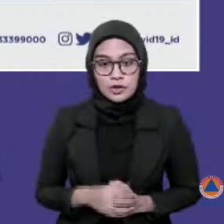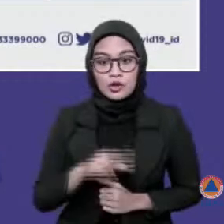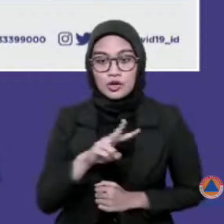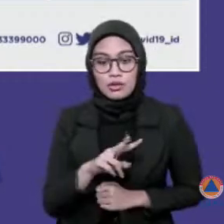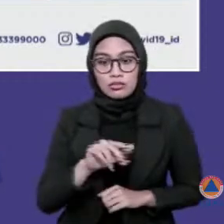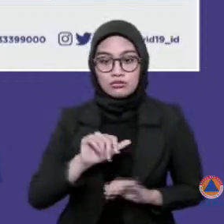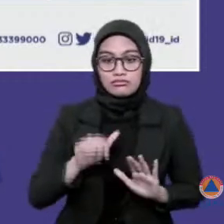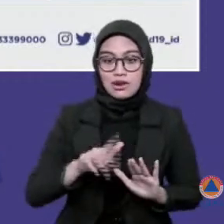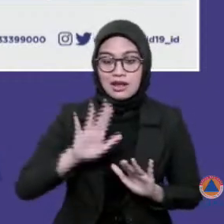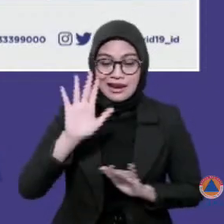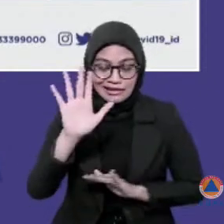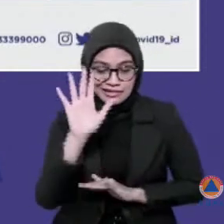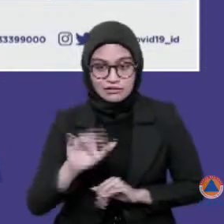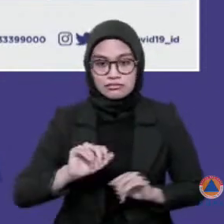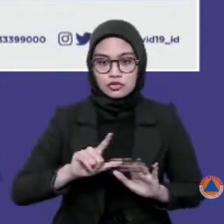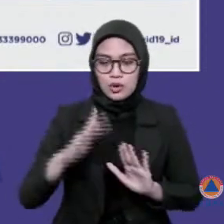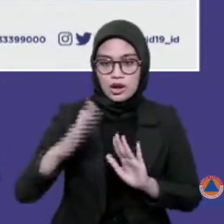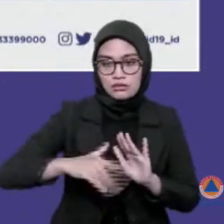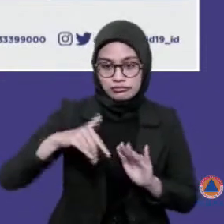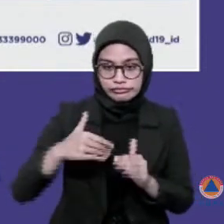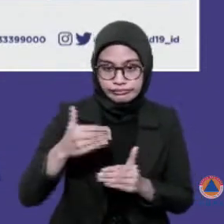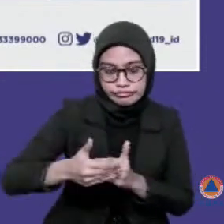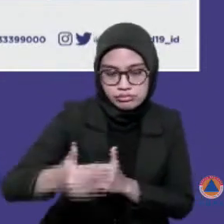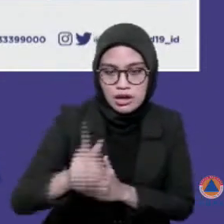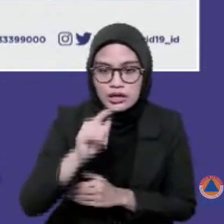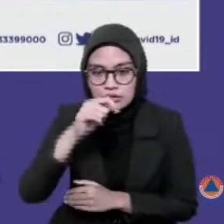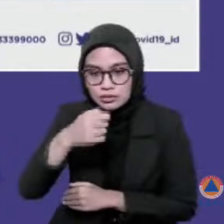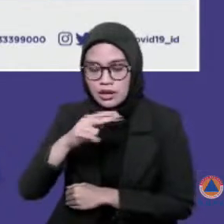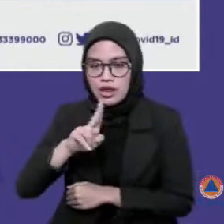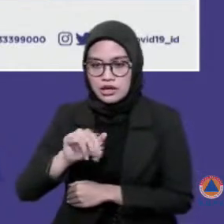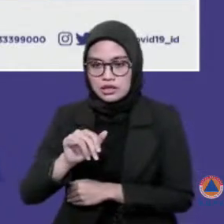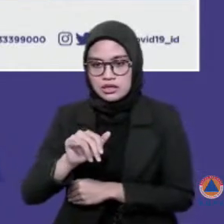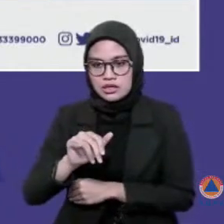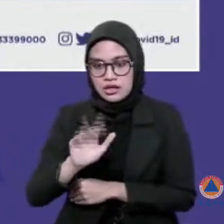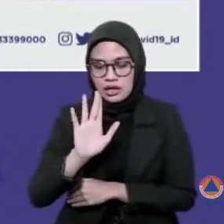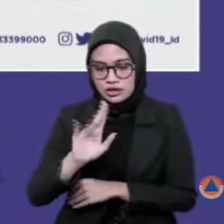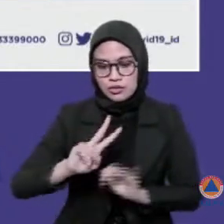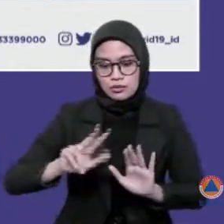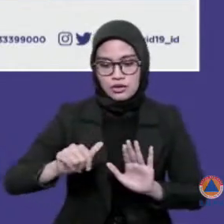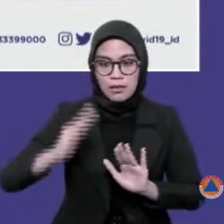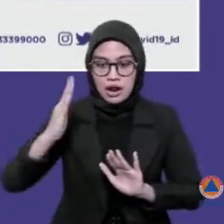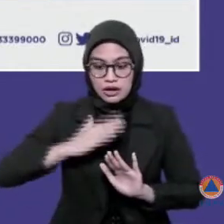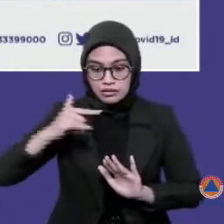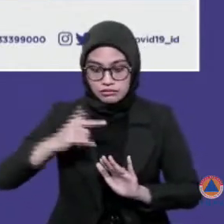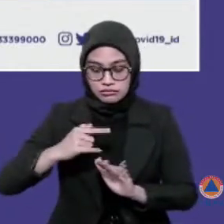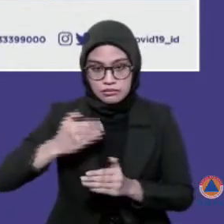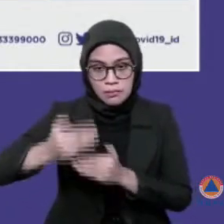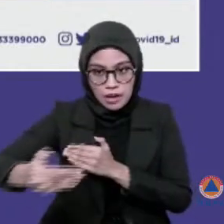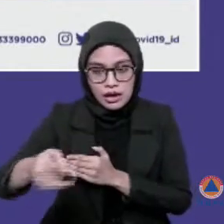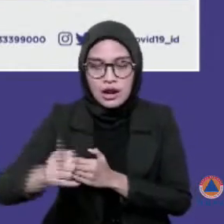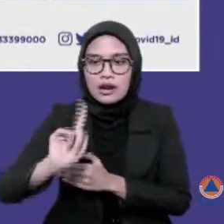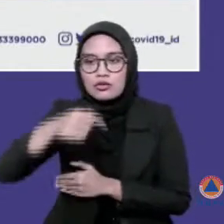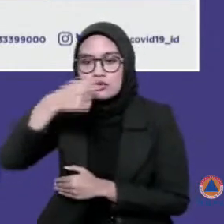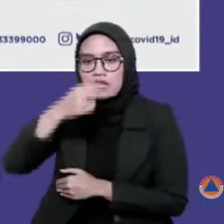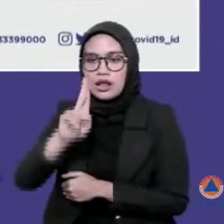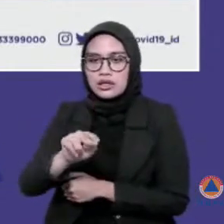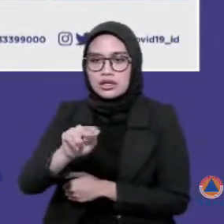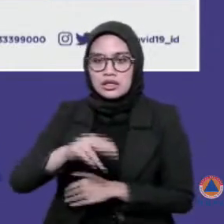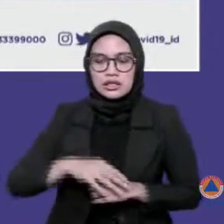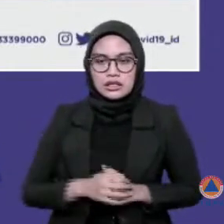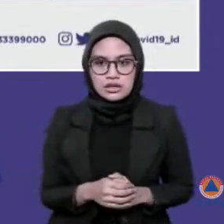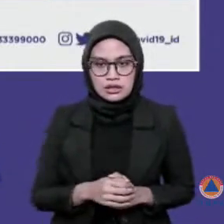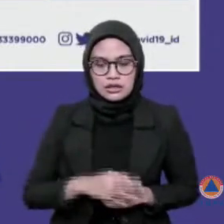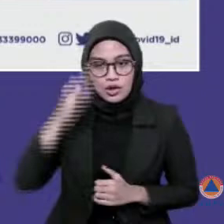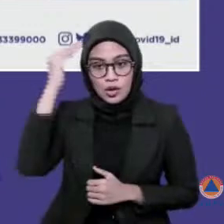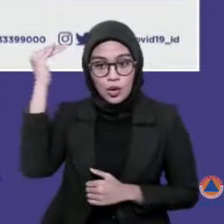day, testing must be carried out at the community testing center. South Korea imposed a